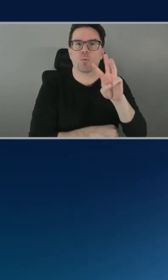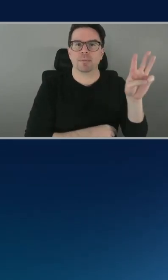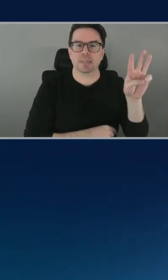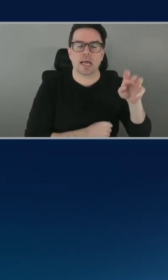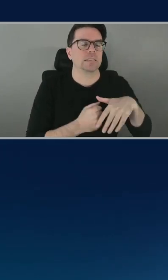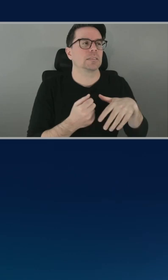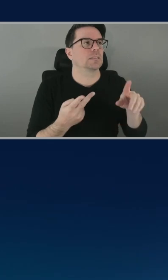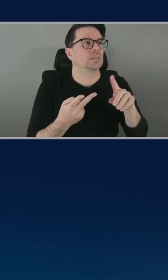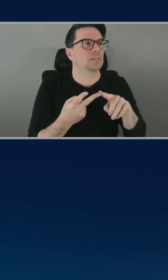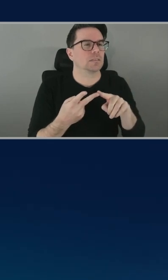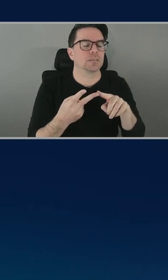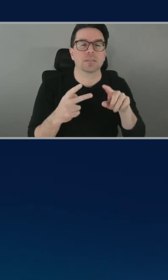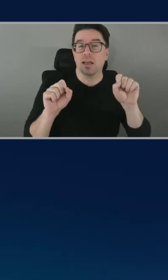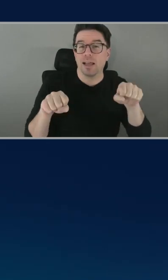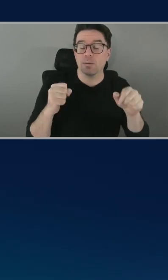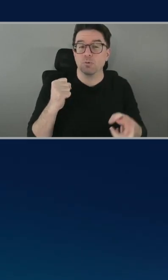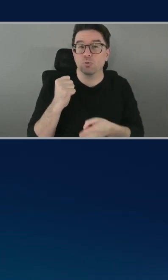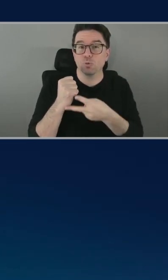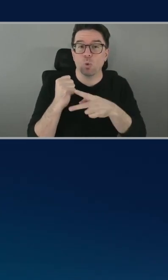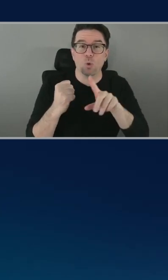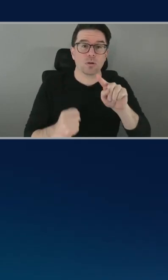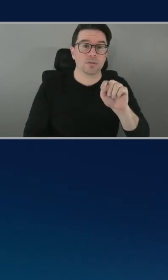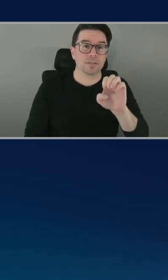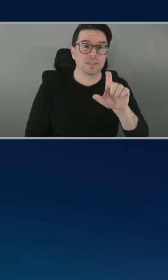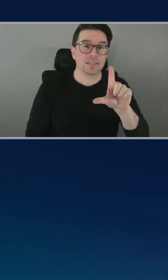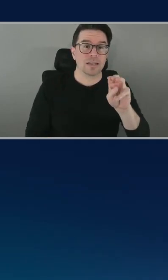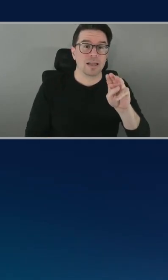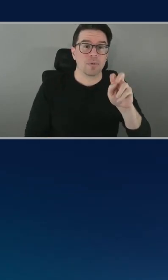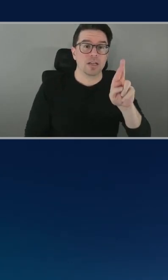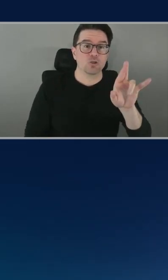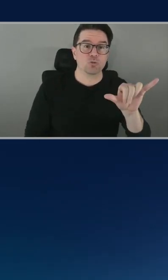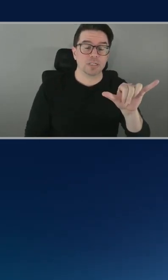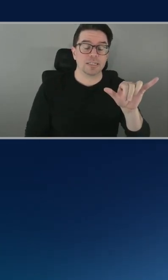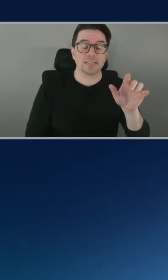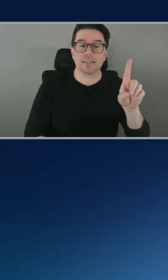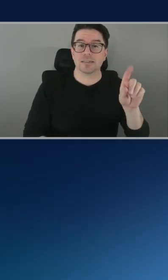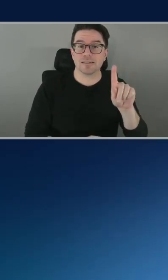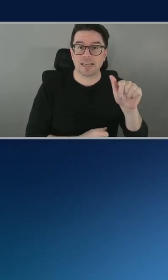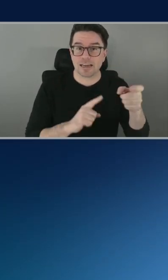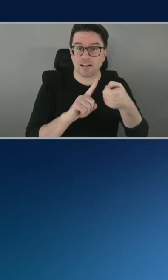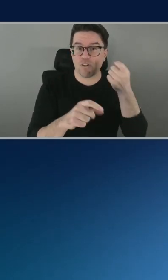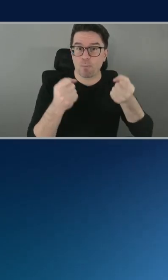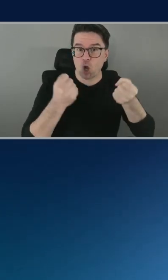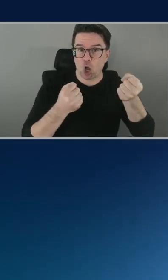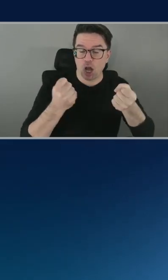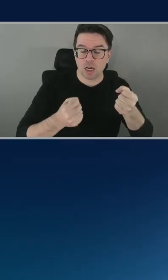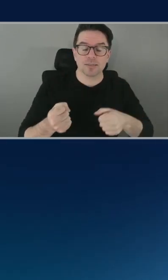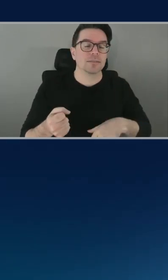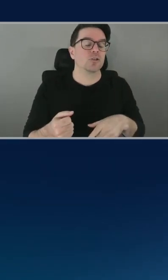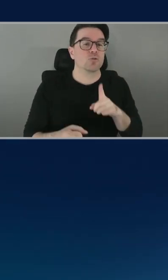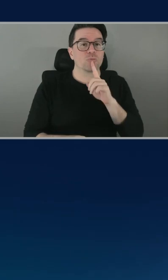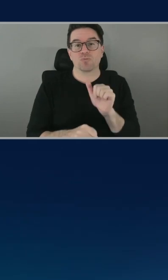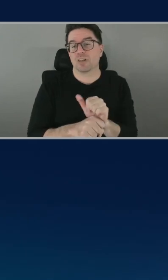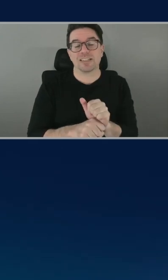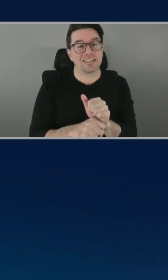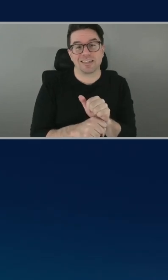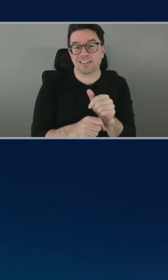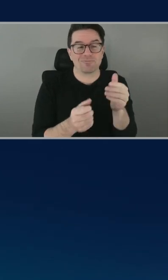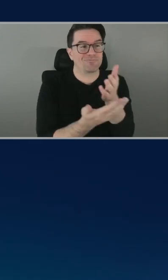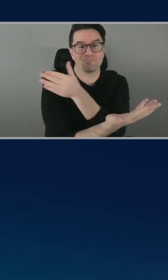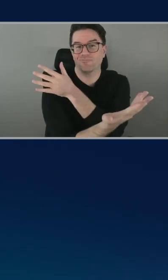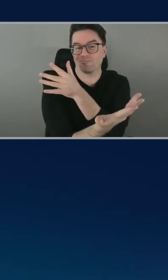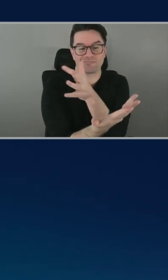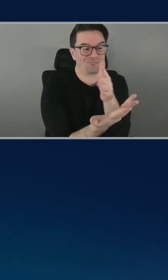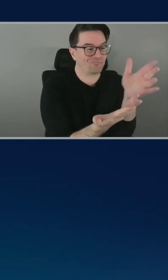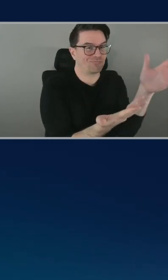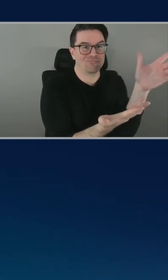or being able to store telemetry data from cars. And so it's almost a horizontal across all